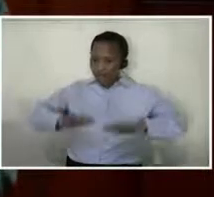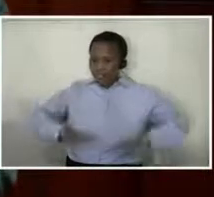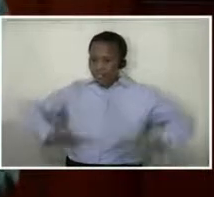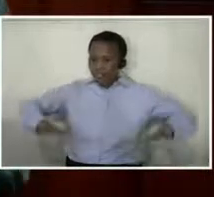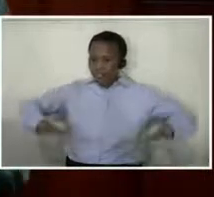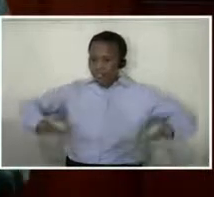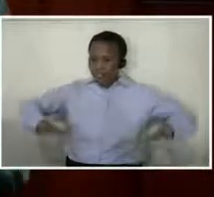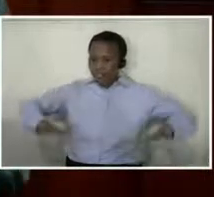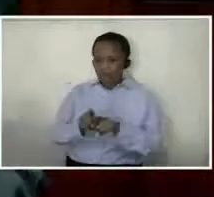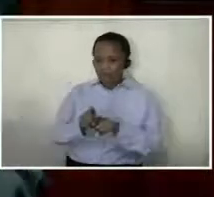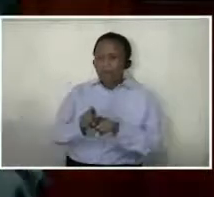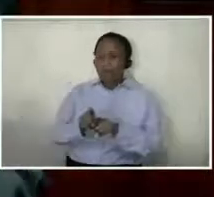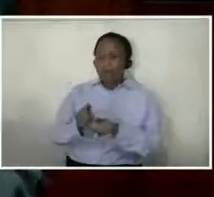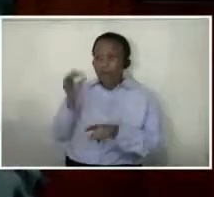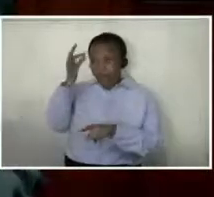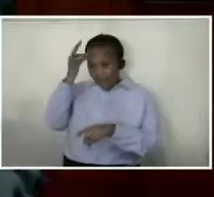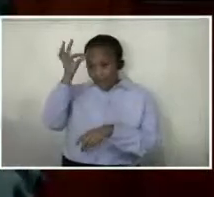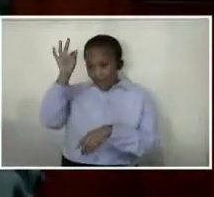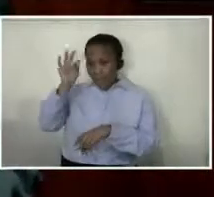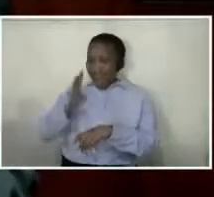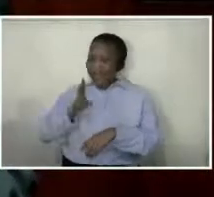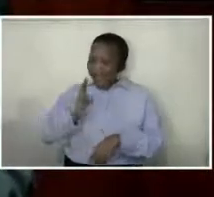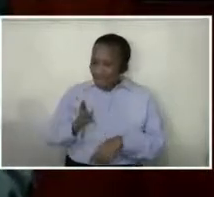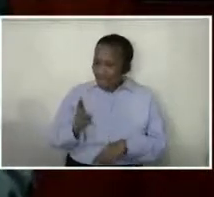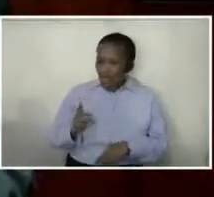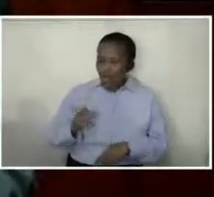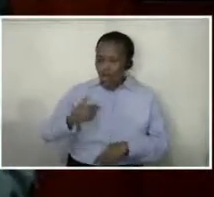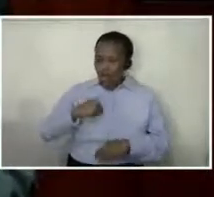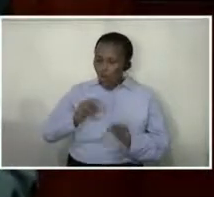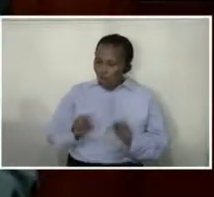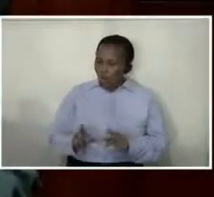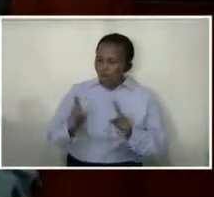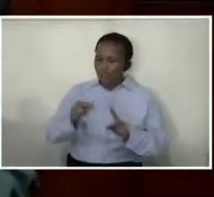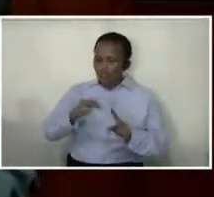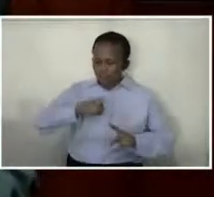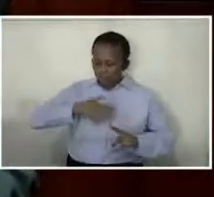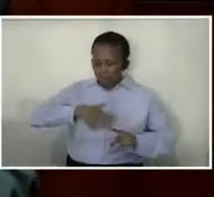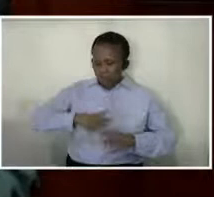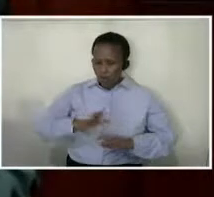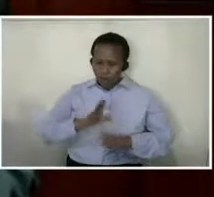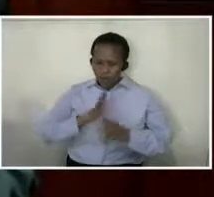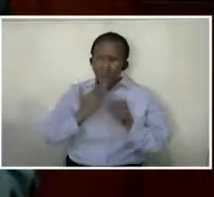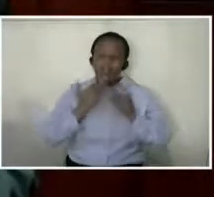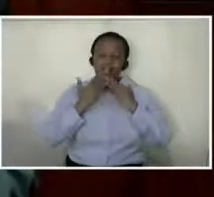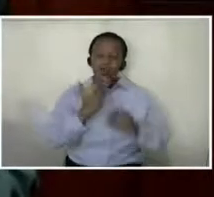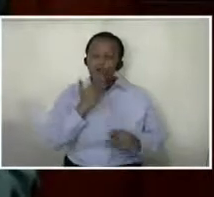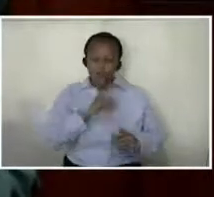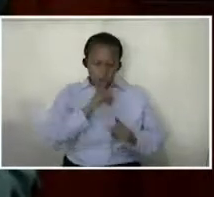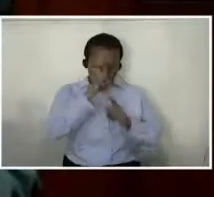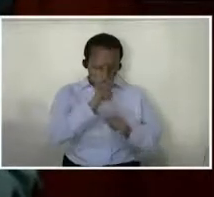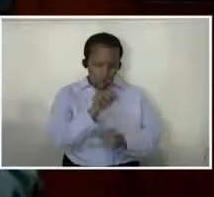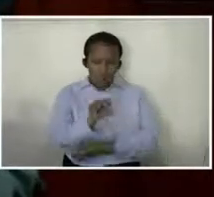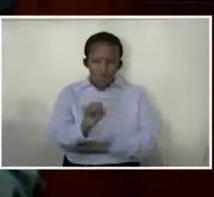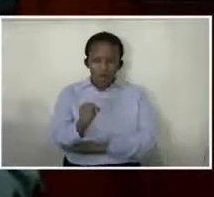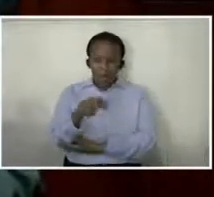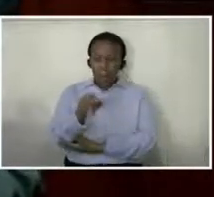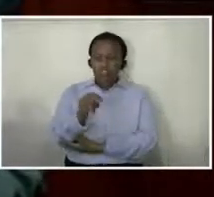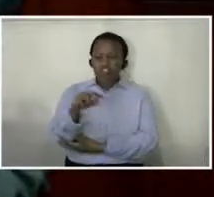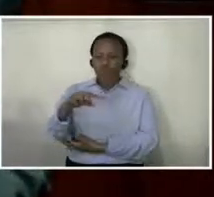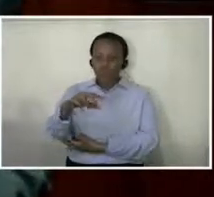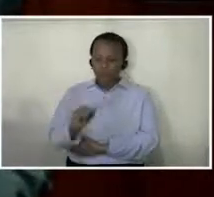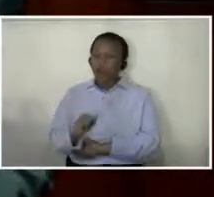state. Once again, I wish to take this opportunity to thank Honorable Shinga for provoking